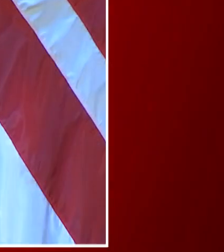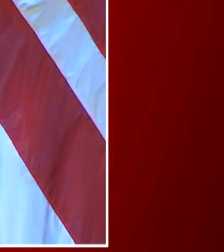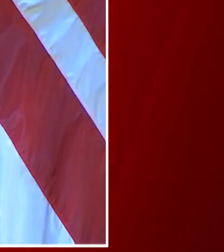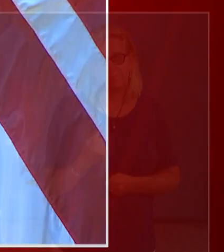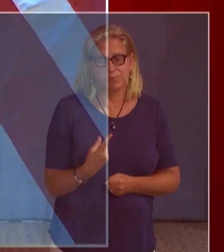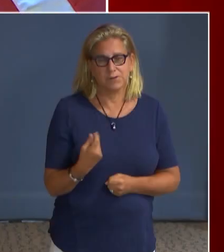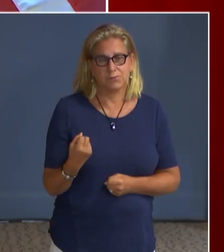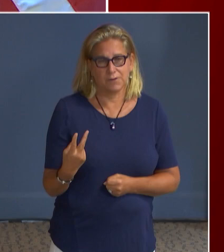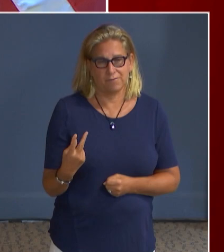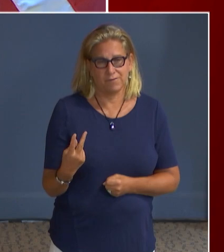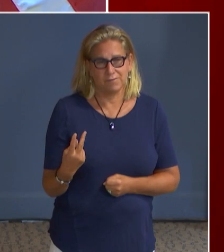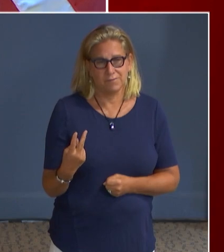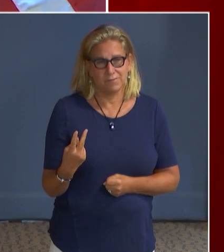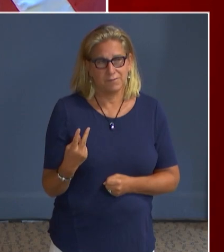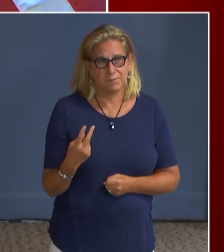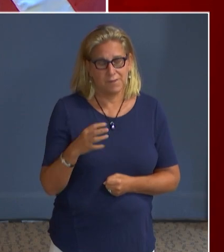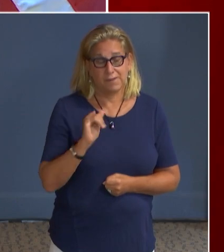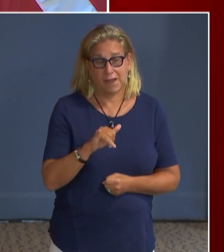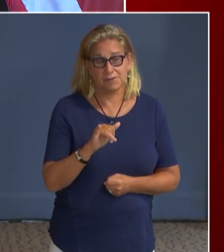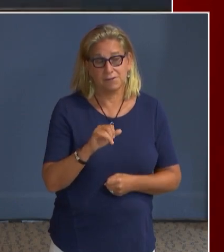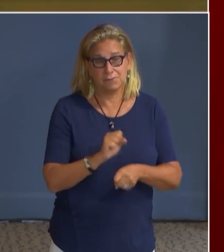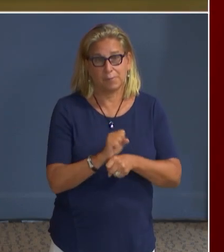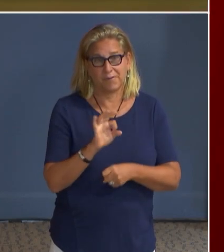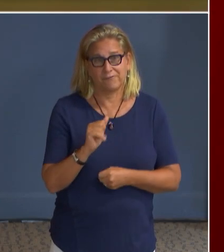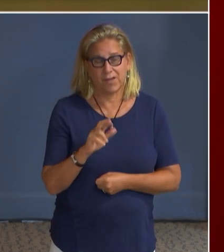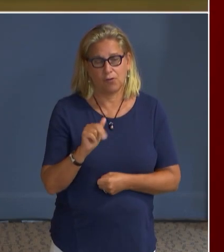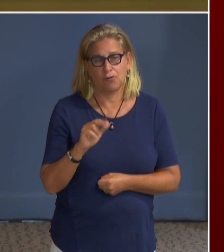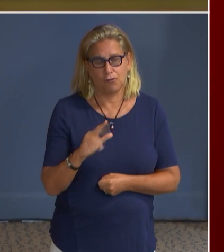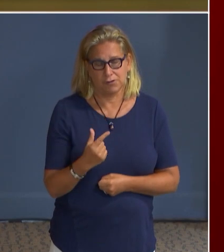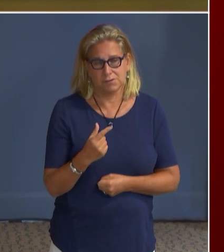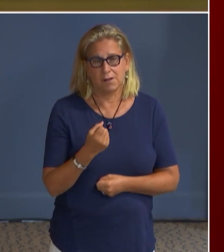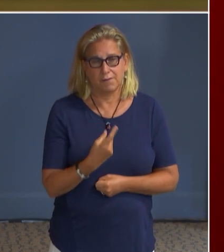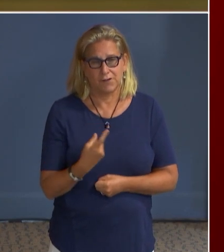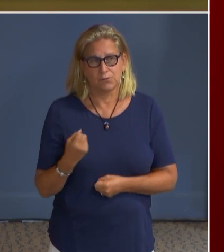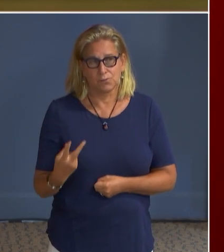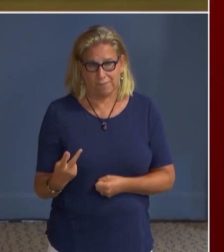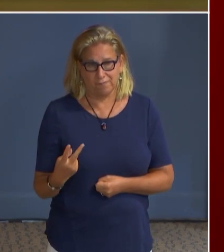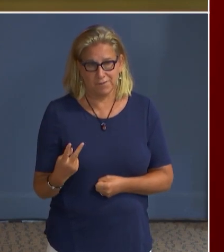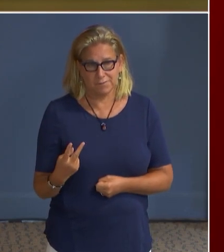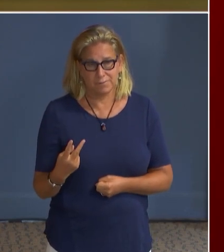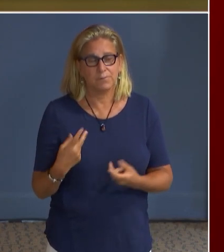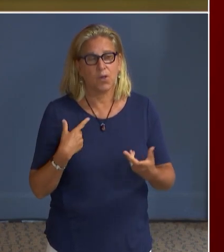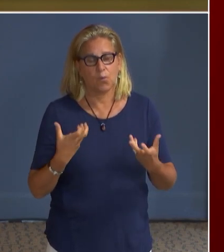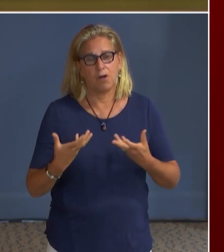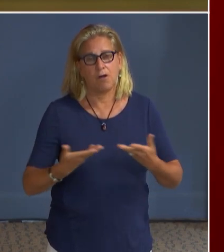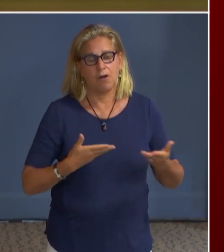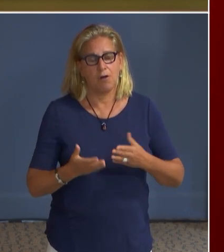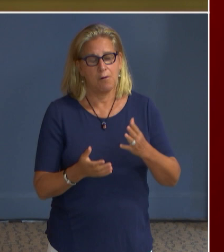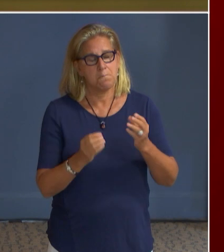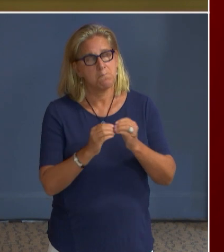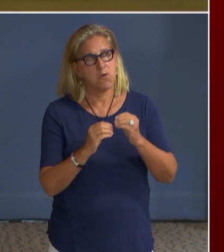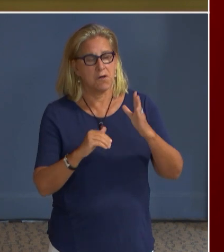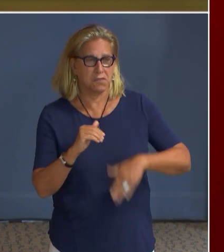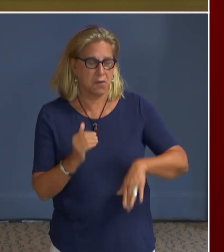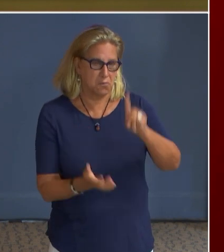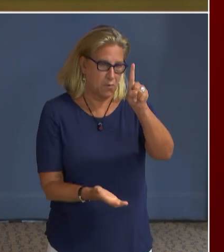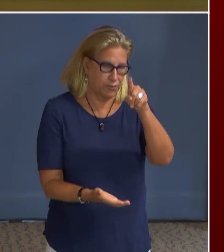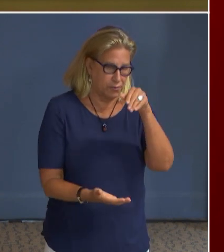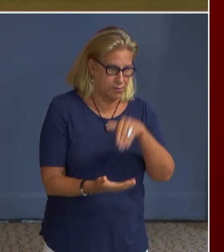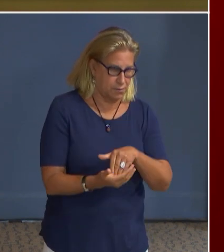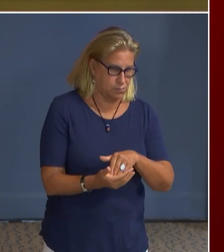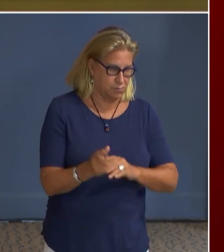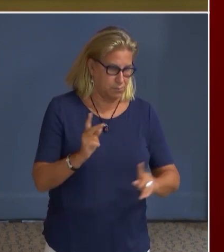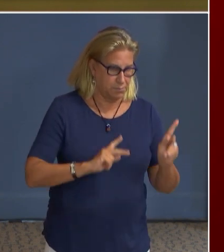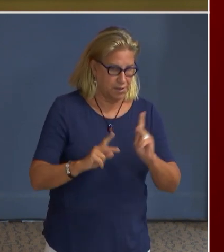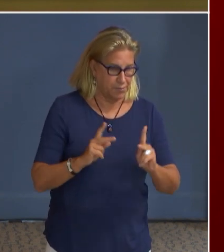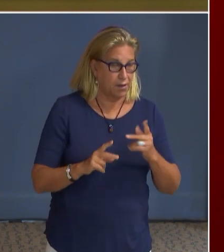on August 11 and 12. We will be hiring for more than 1,000 positions in DC